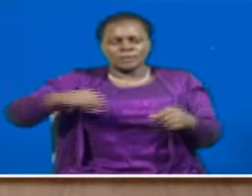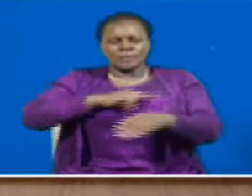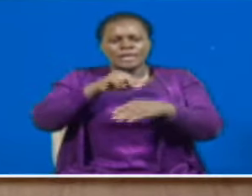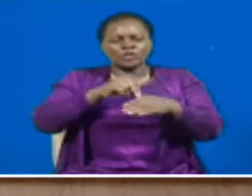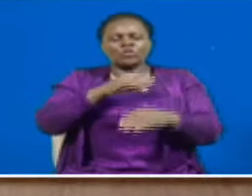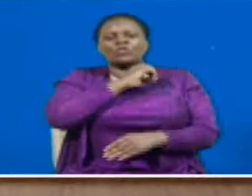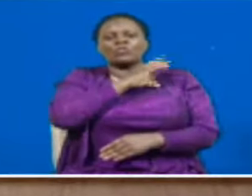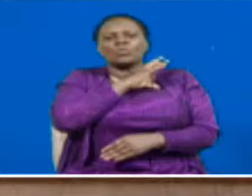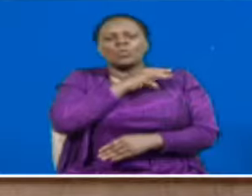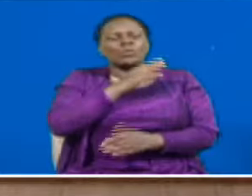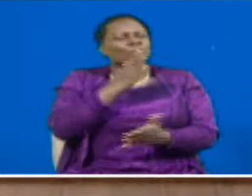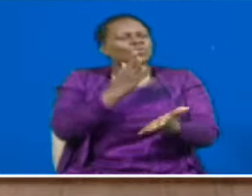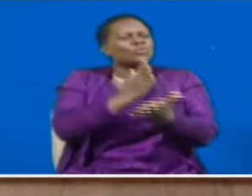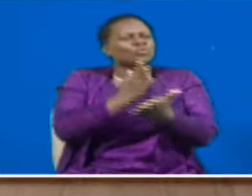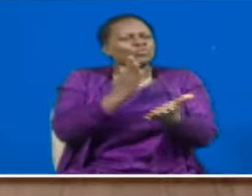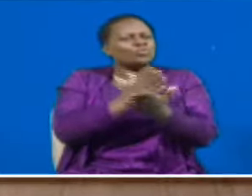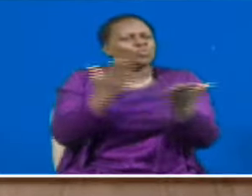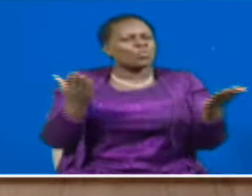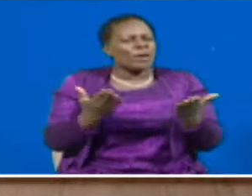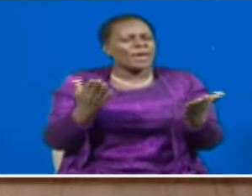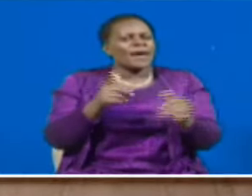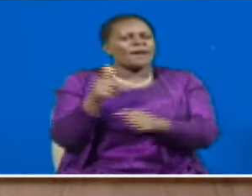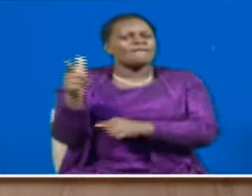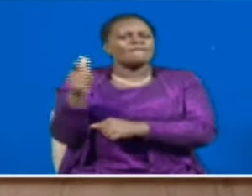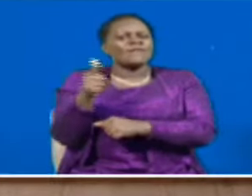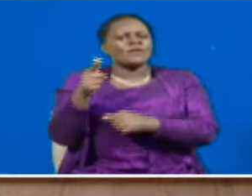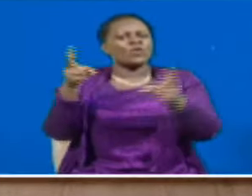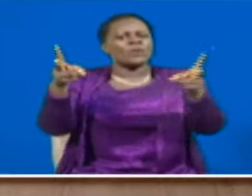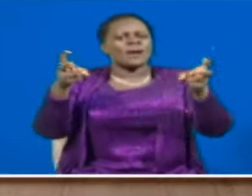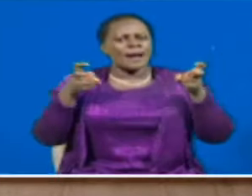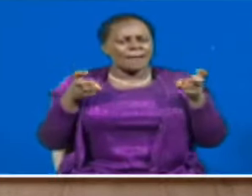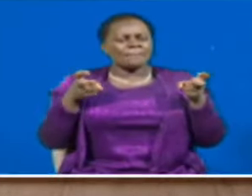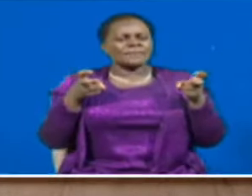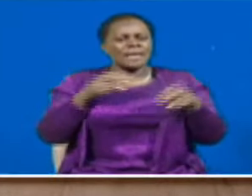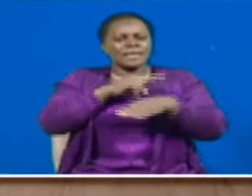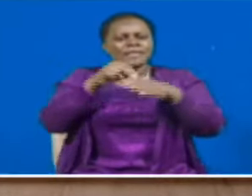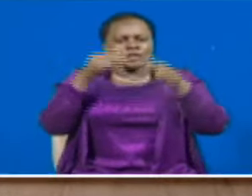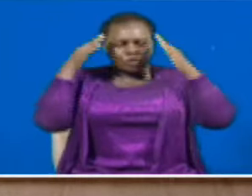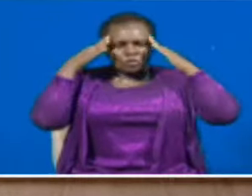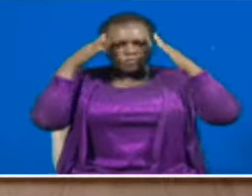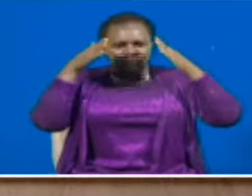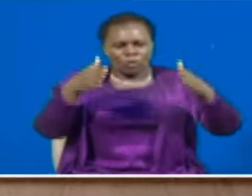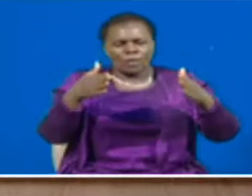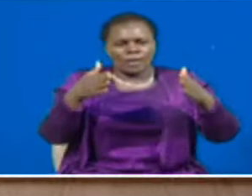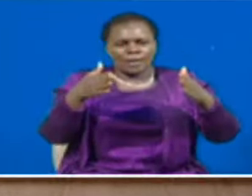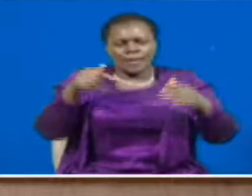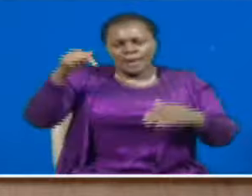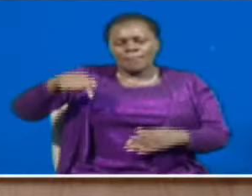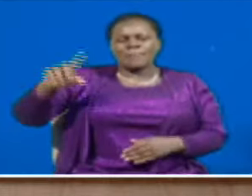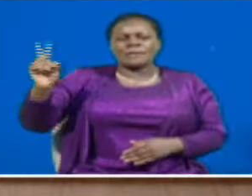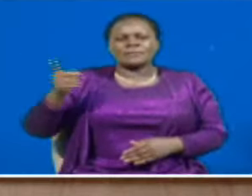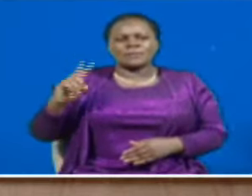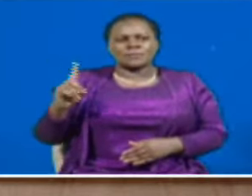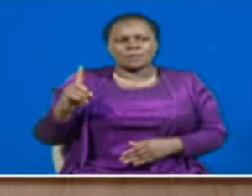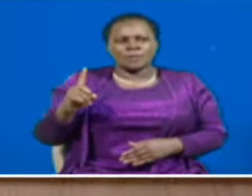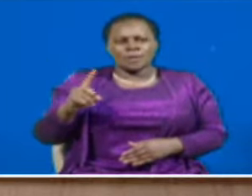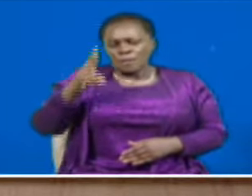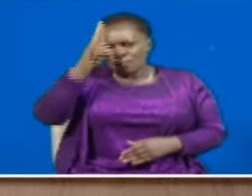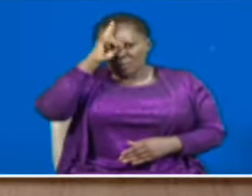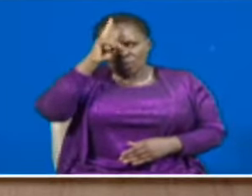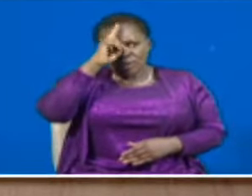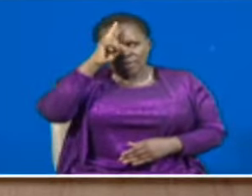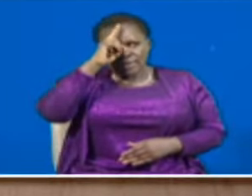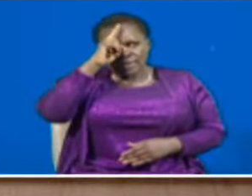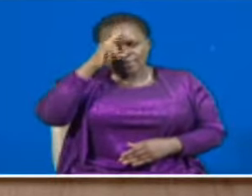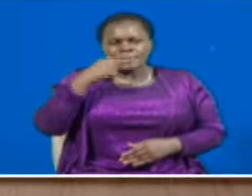nationally. But what is the truth behind the images that have captured the nation's attention? And in the capital, Nairobi, law enforcers have upped